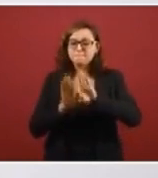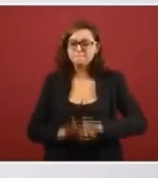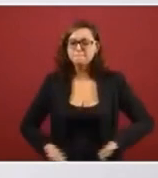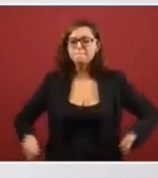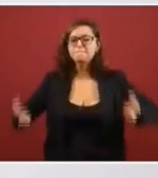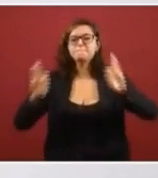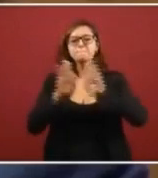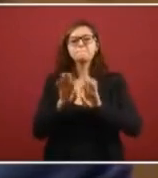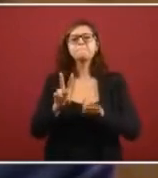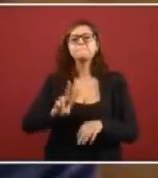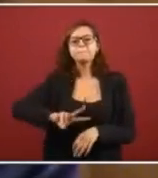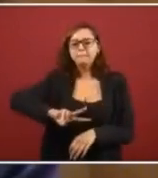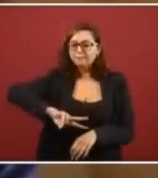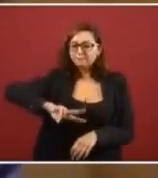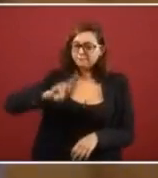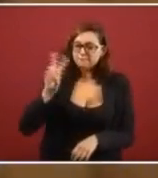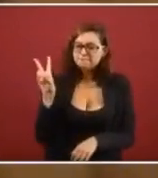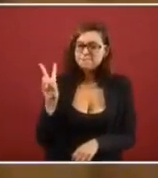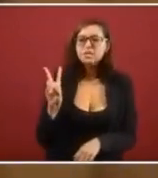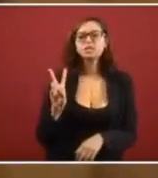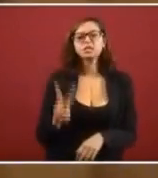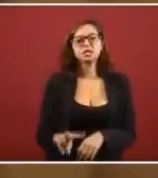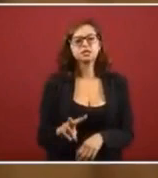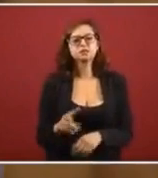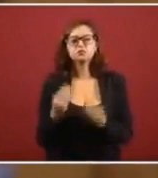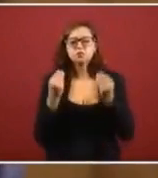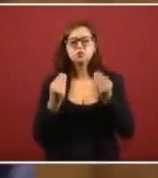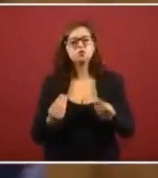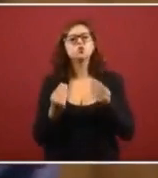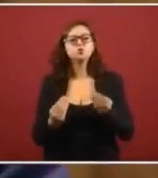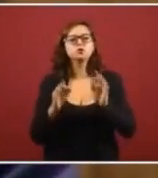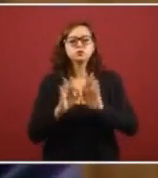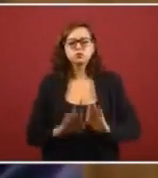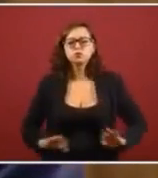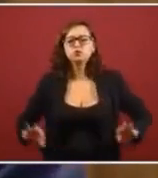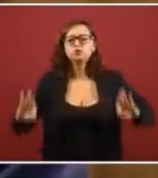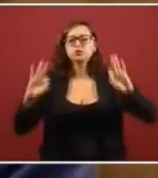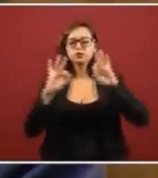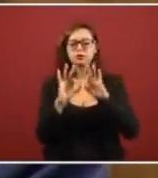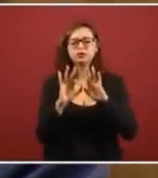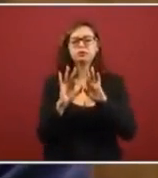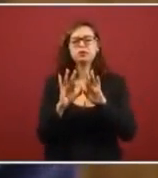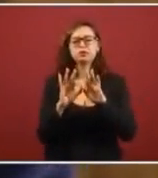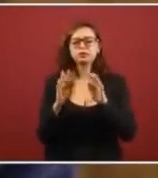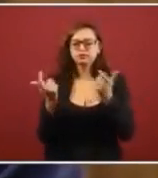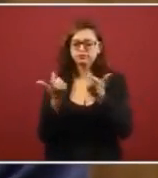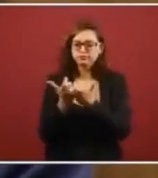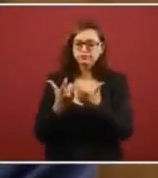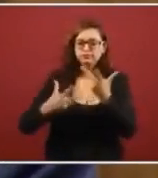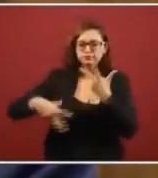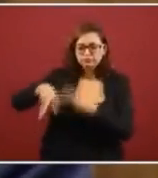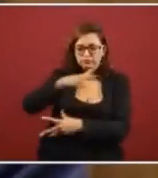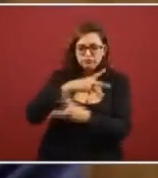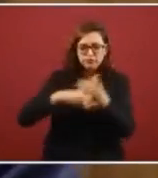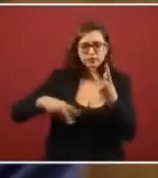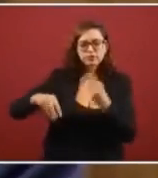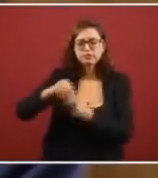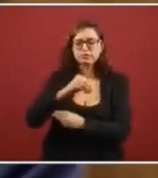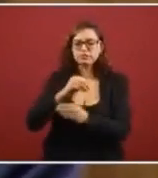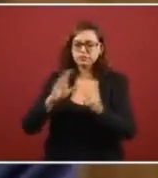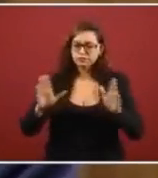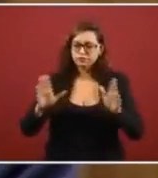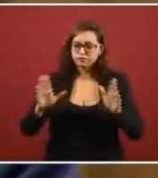is truly very important for the meal the strengthening of the